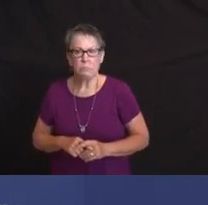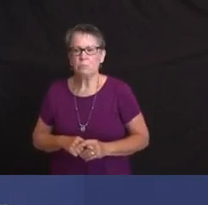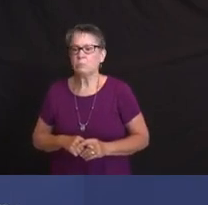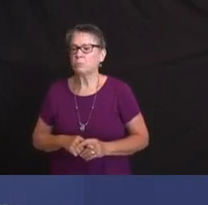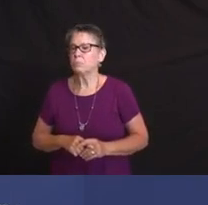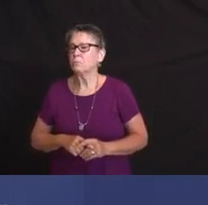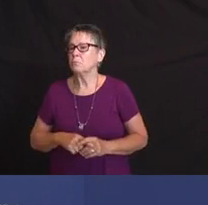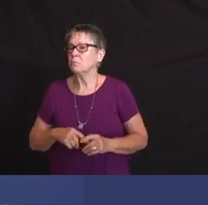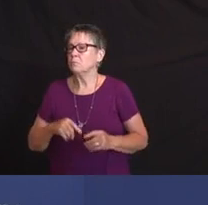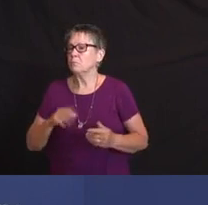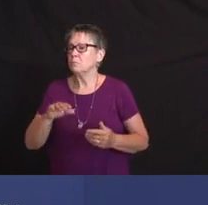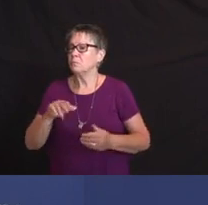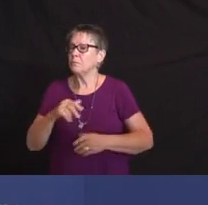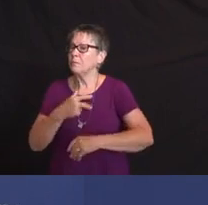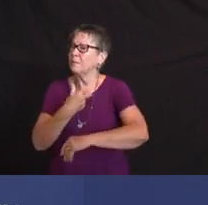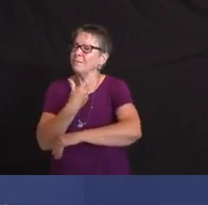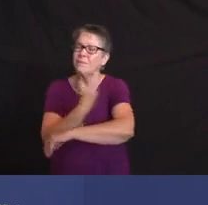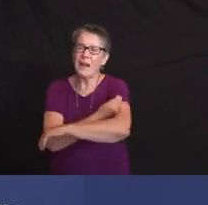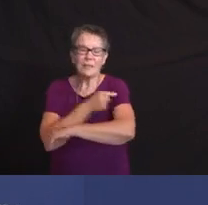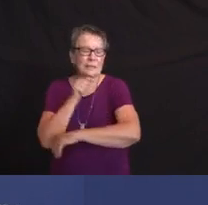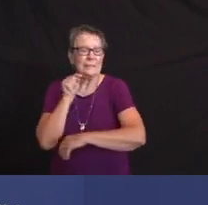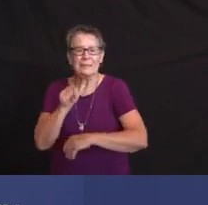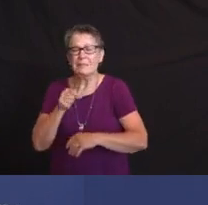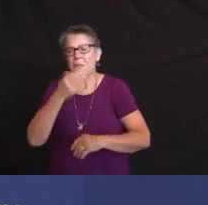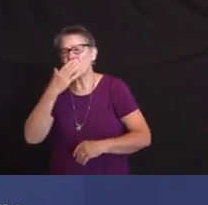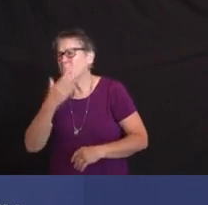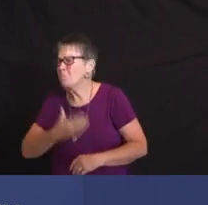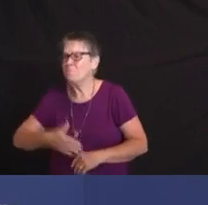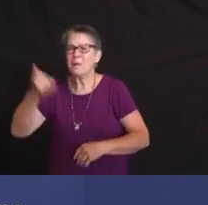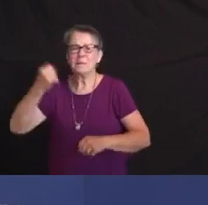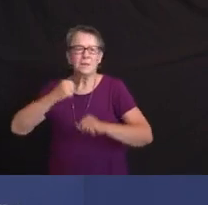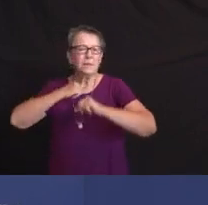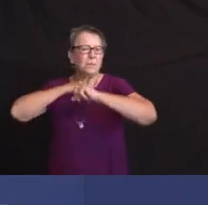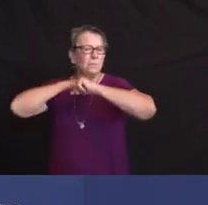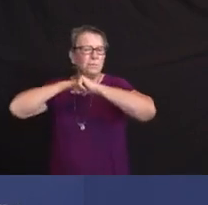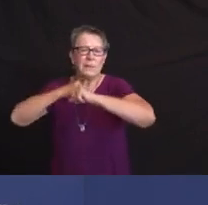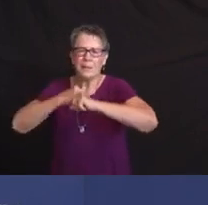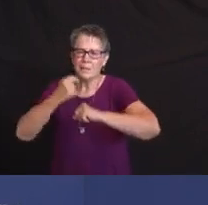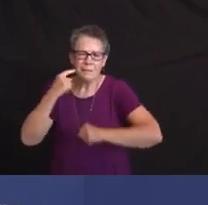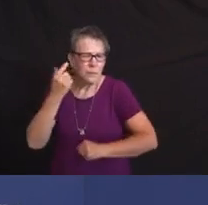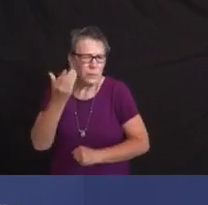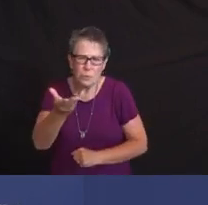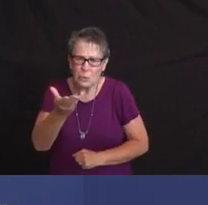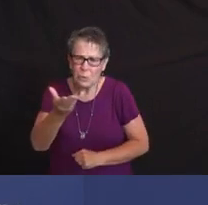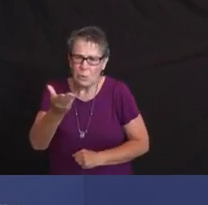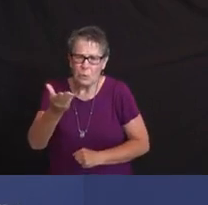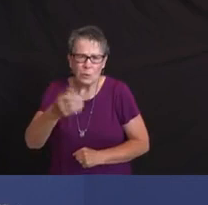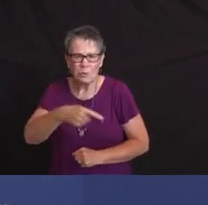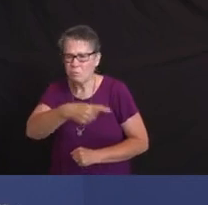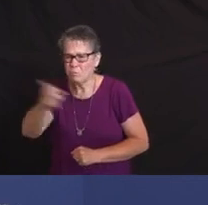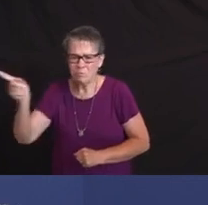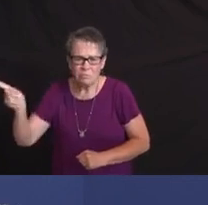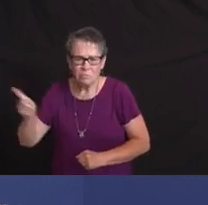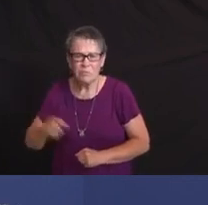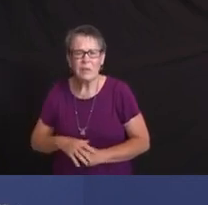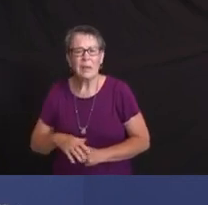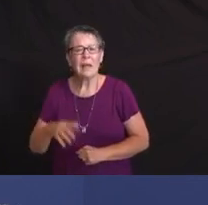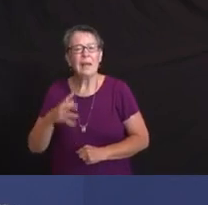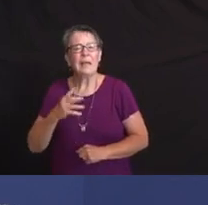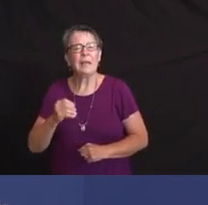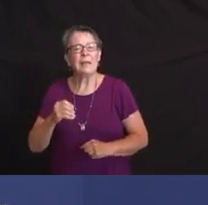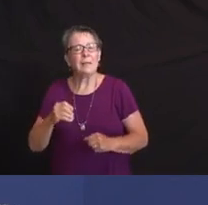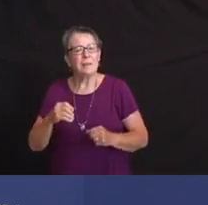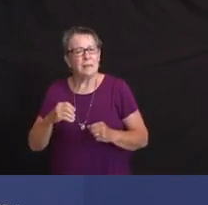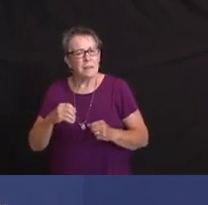is the best weapon that we have against this unrelenting virus. At the same time, we must continue to practice all of our other